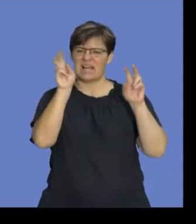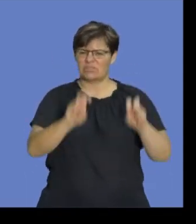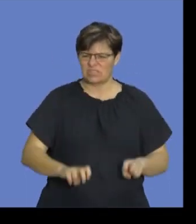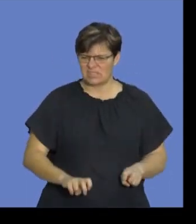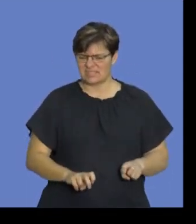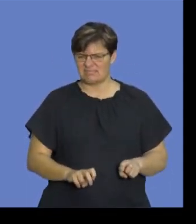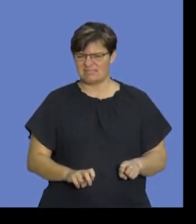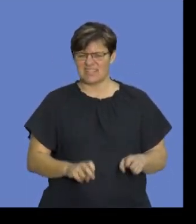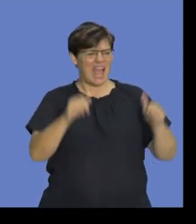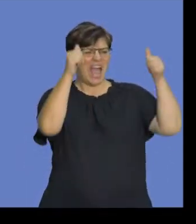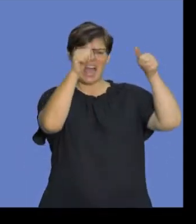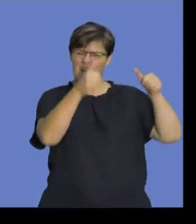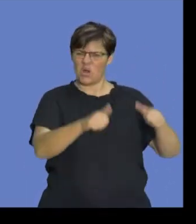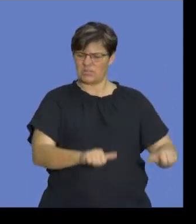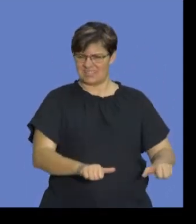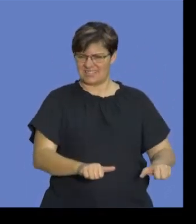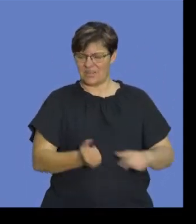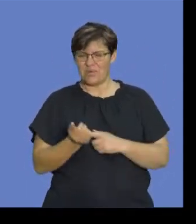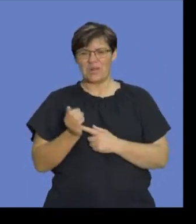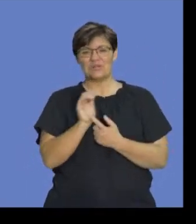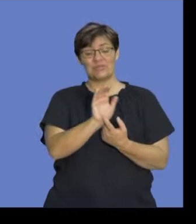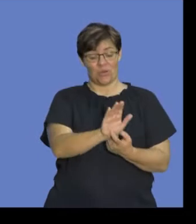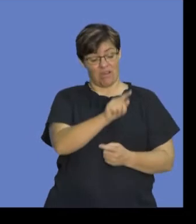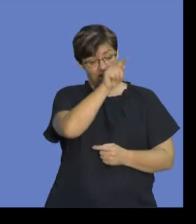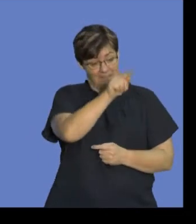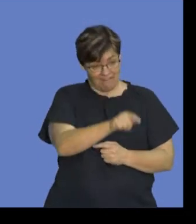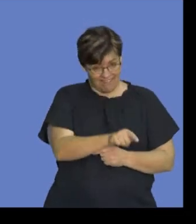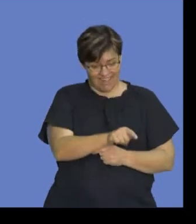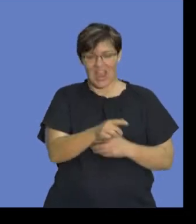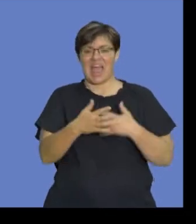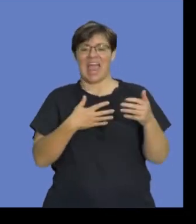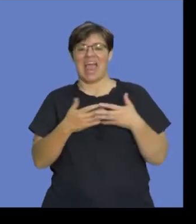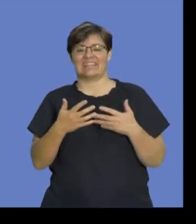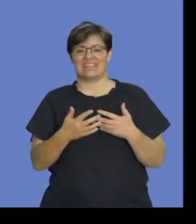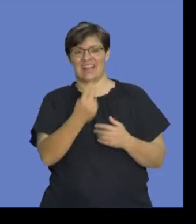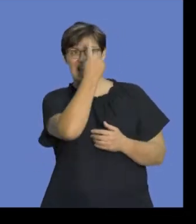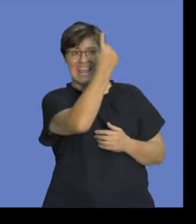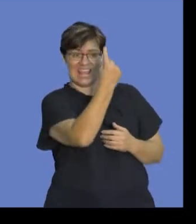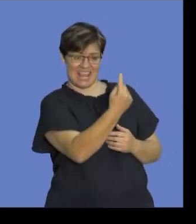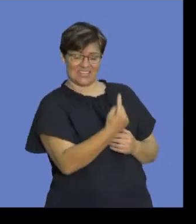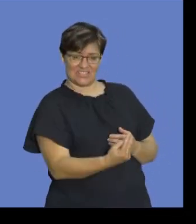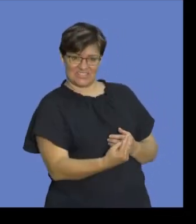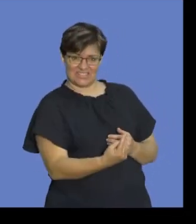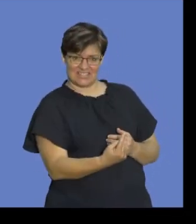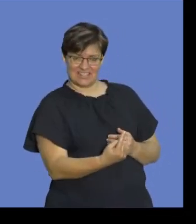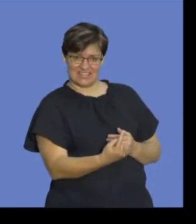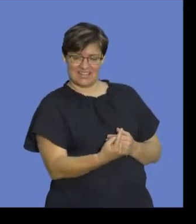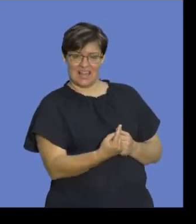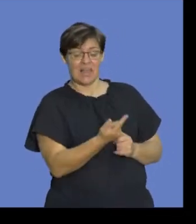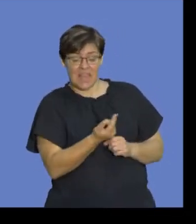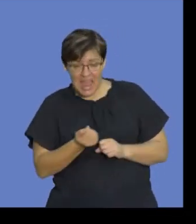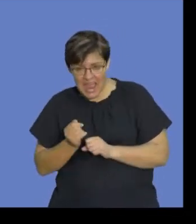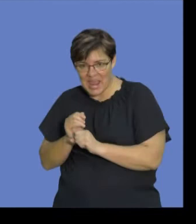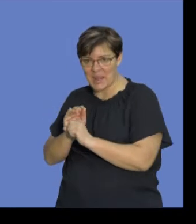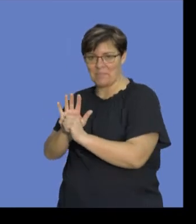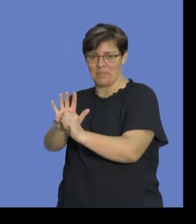that we will show you how we deal with them. Each one of them will impact, and you will see the flow